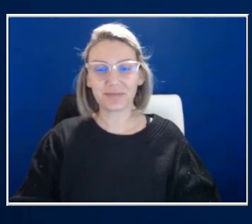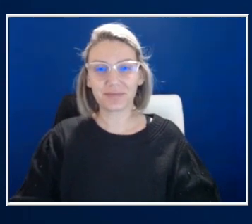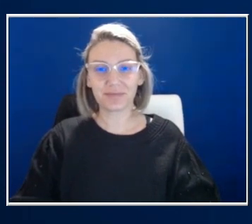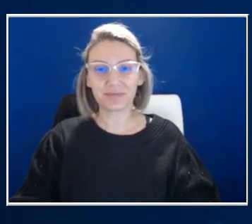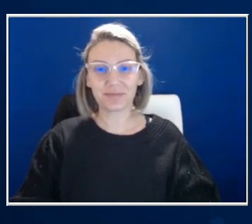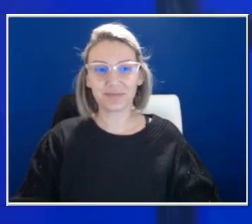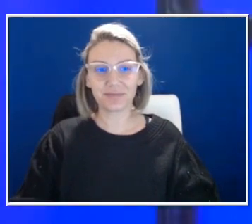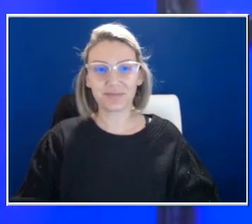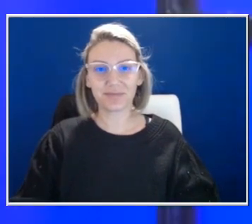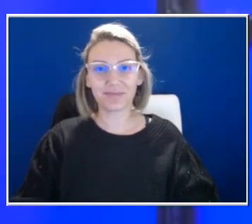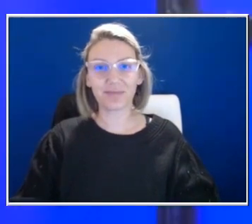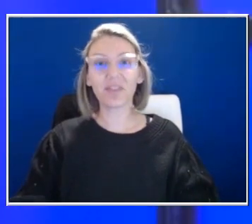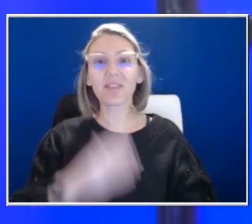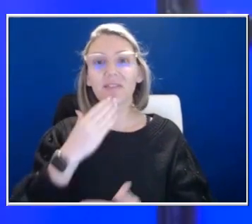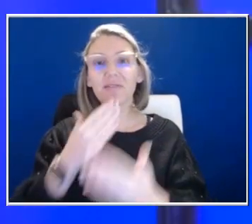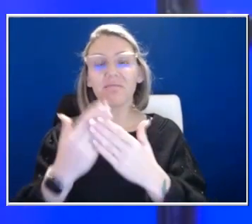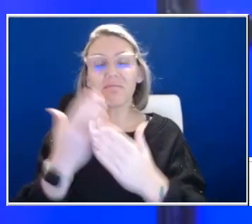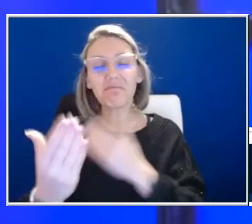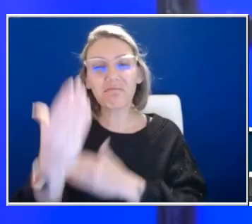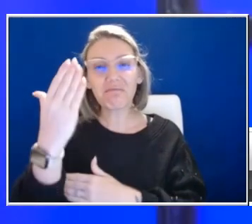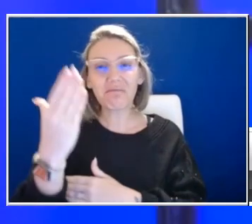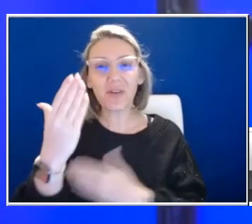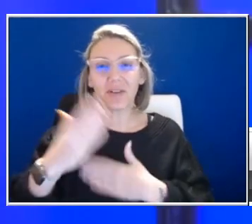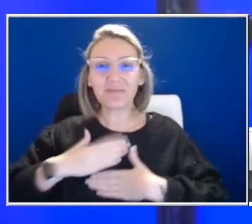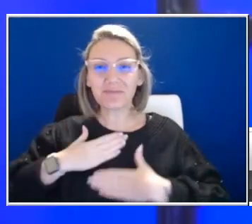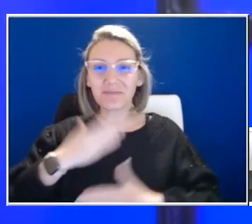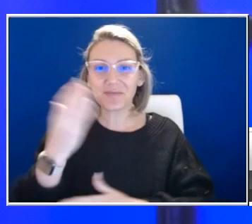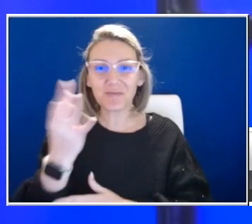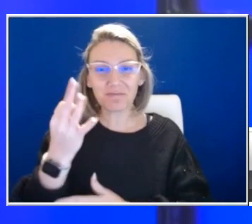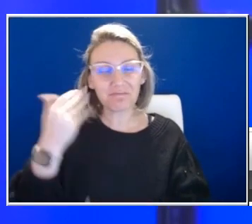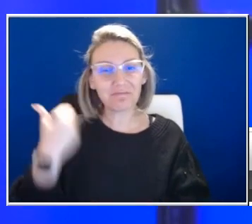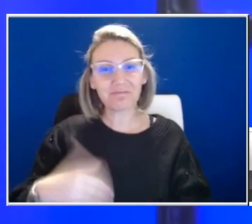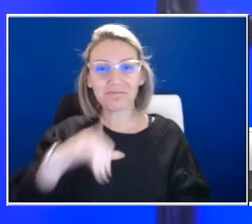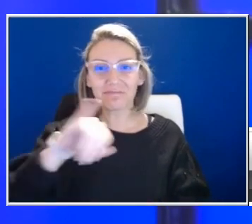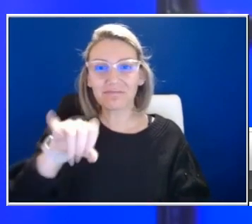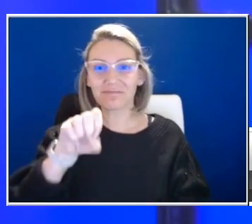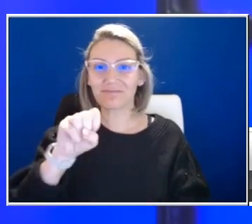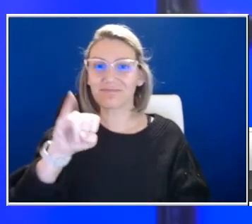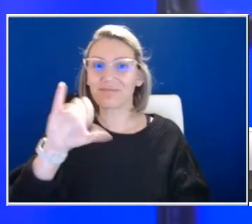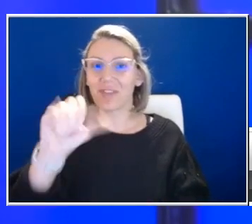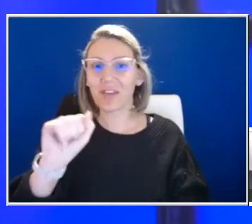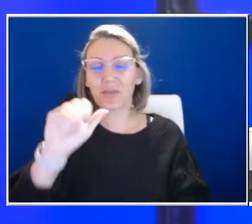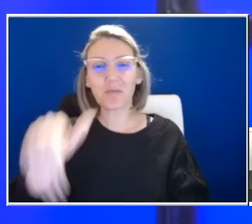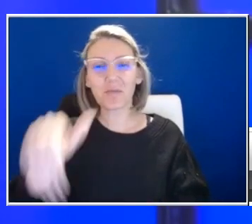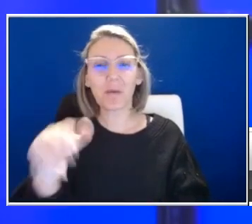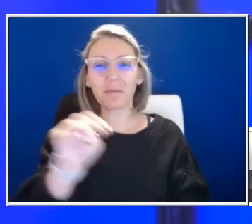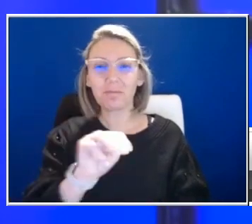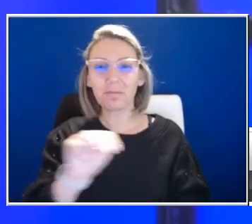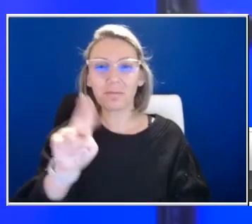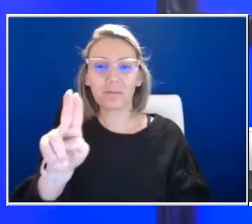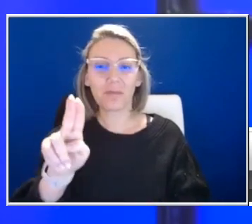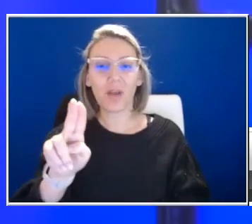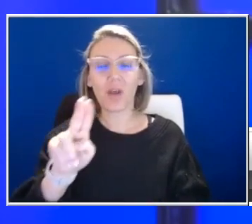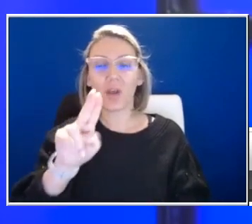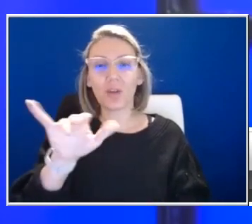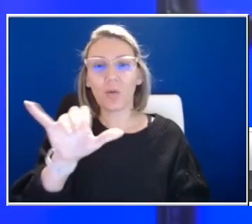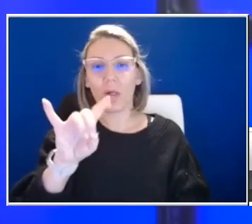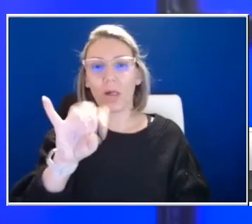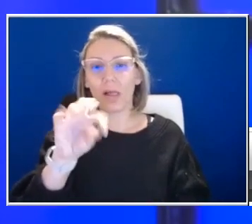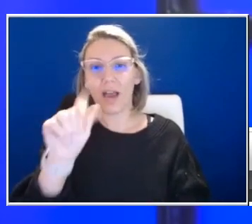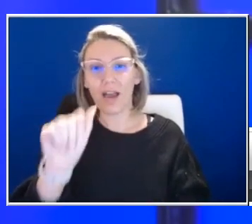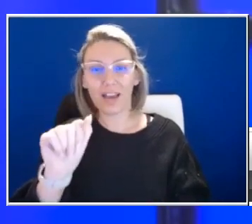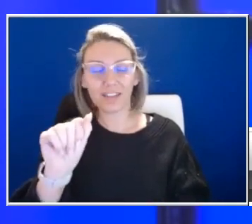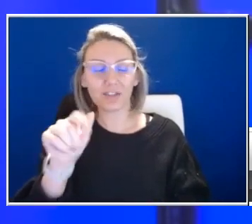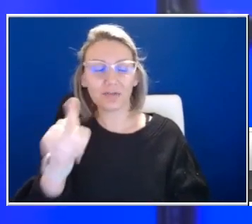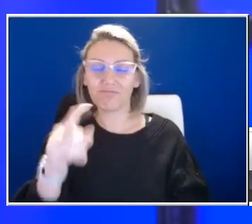And good morning, happy Friday. I'm Jessica Lovell and welcome to the Morning Medical Update. Yolanda Irvin is now a strong believer